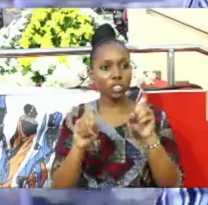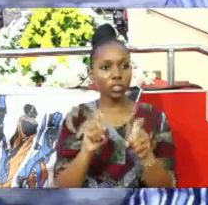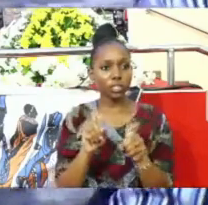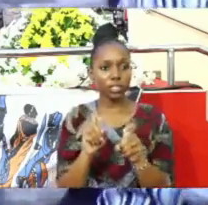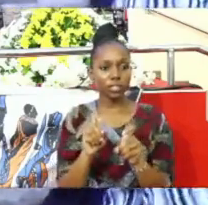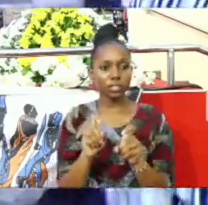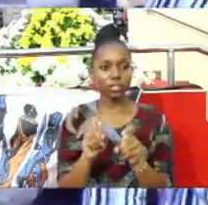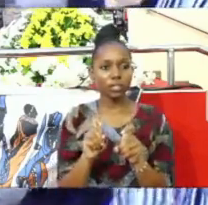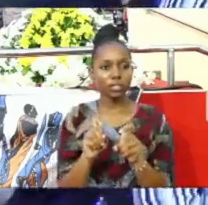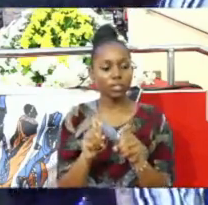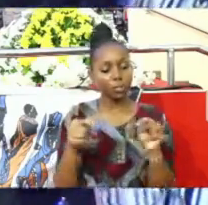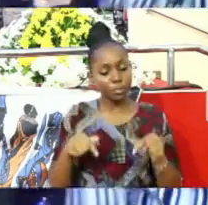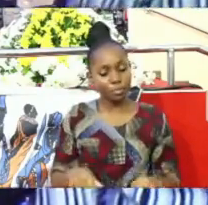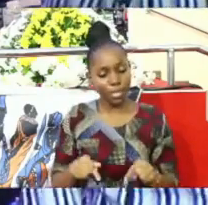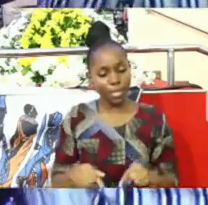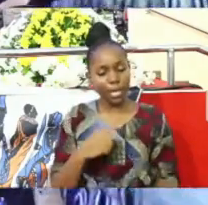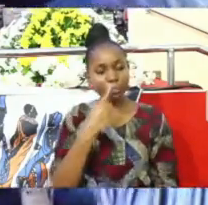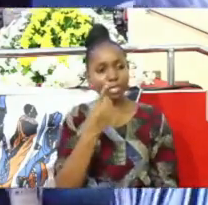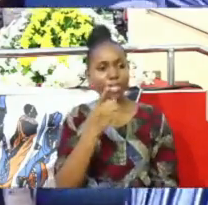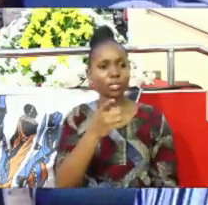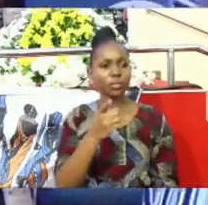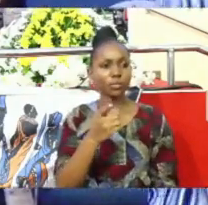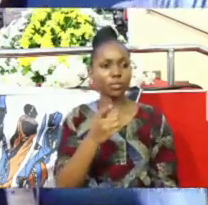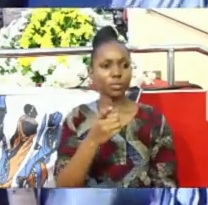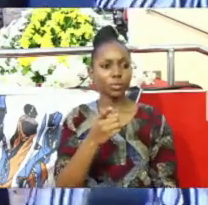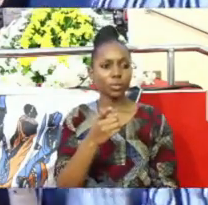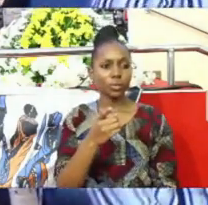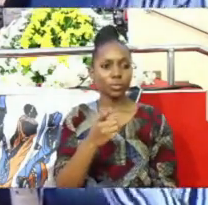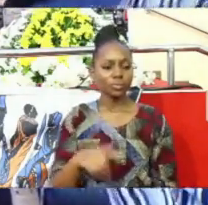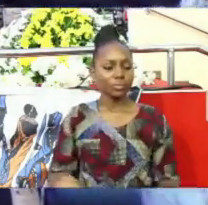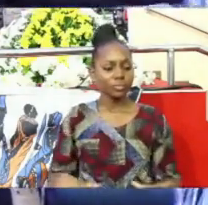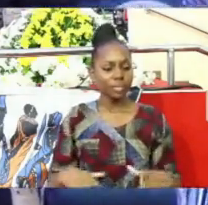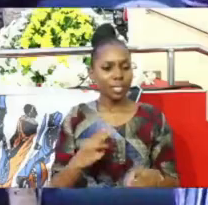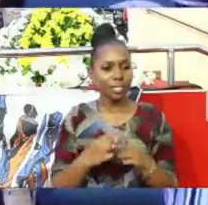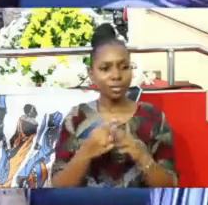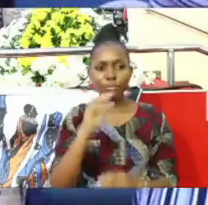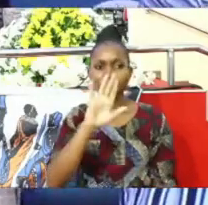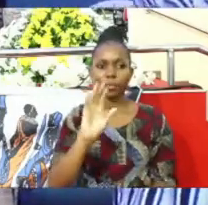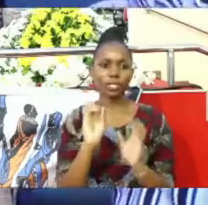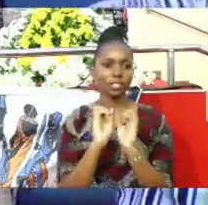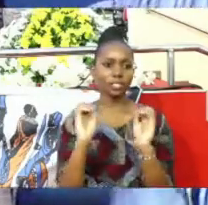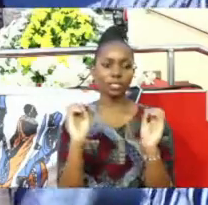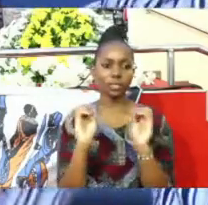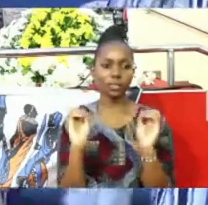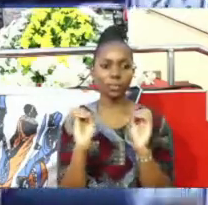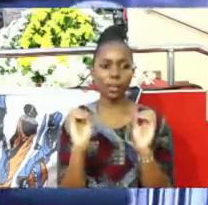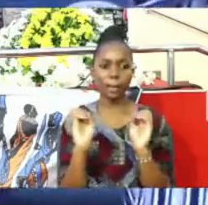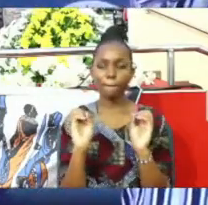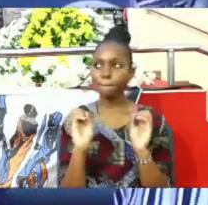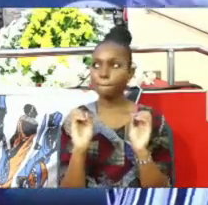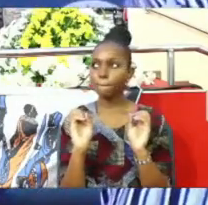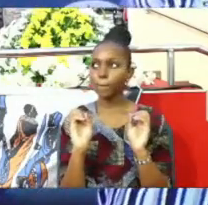Nikaja nikwambia asubuhi ya leo. That is not my portion. Hiyo sio mtu. I may not have passed from 4. Naweza kuwa sikupita. I may not have passed from 6. Naweza